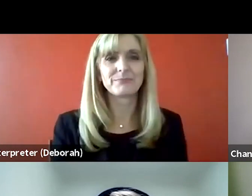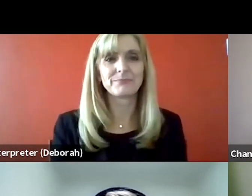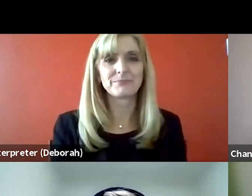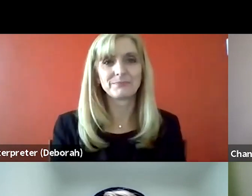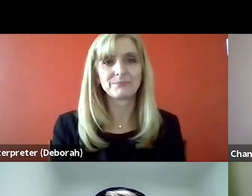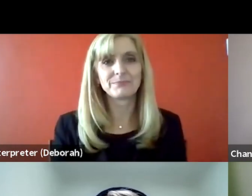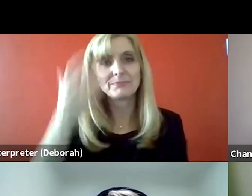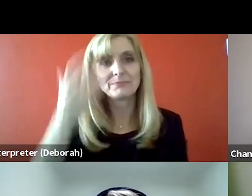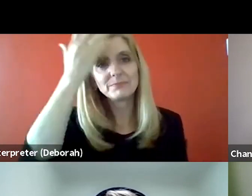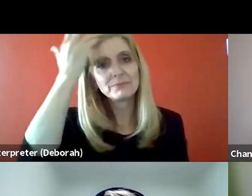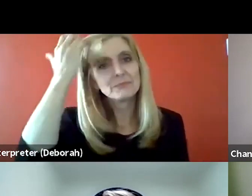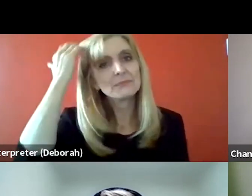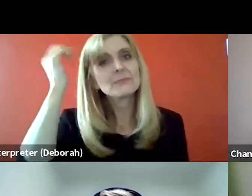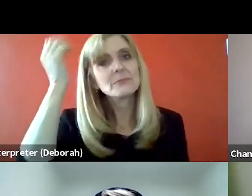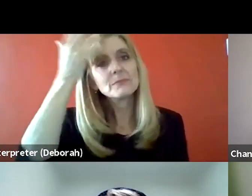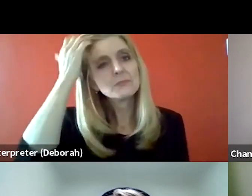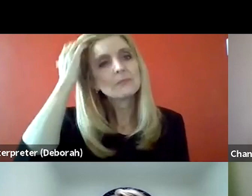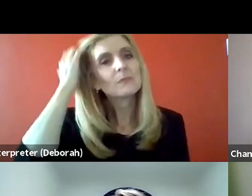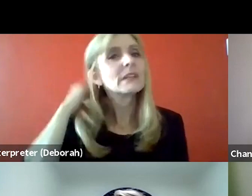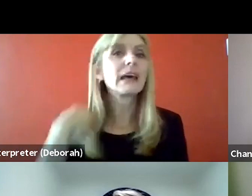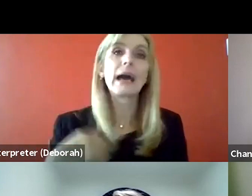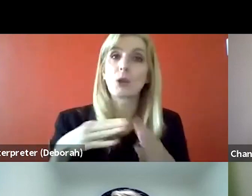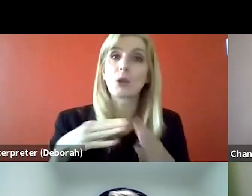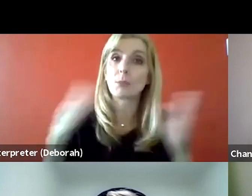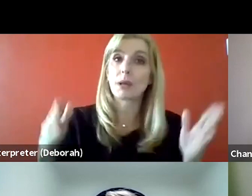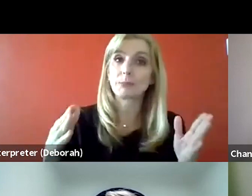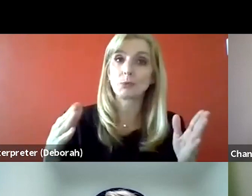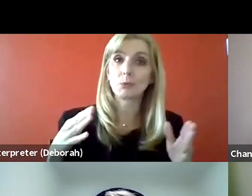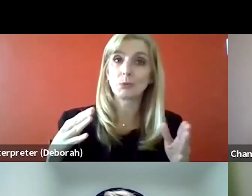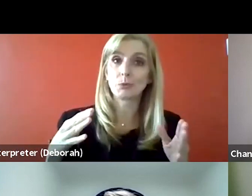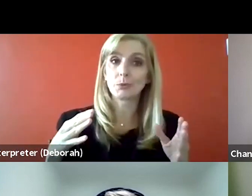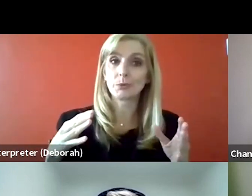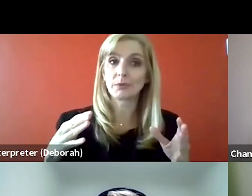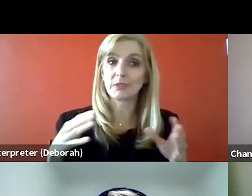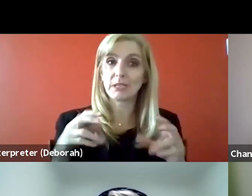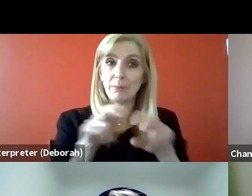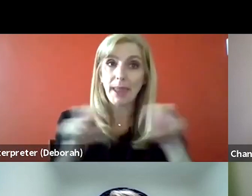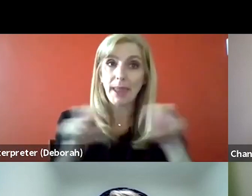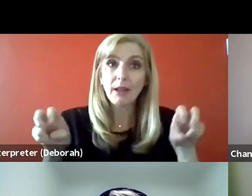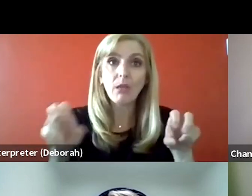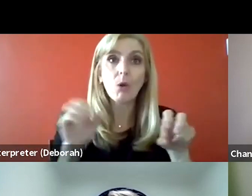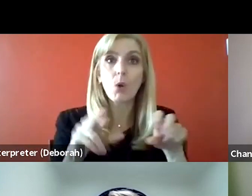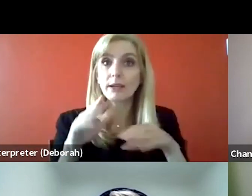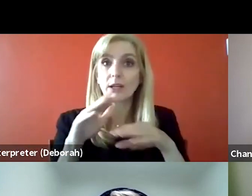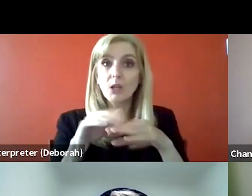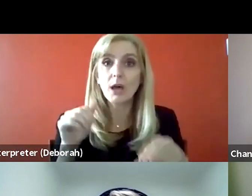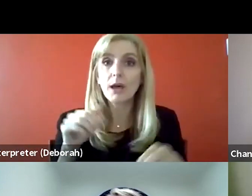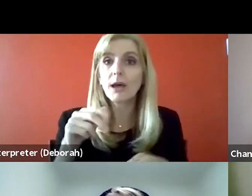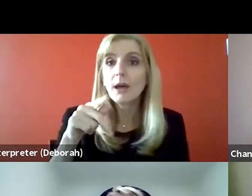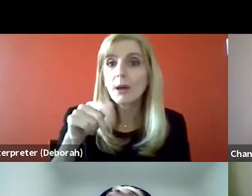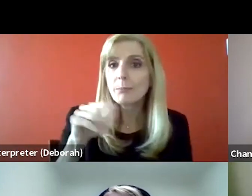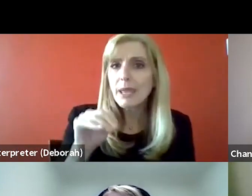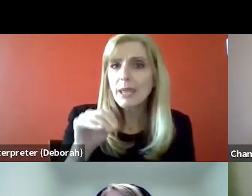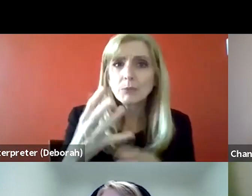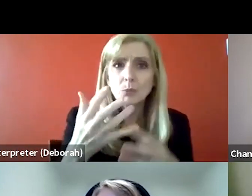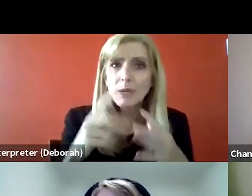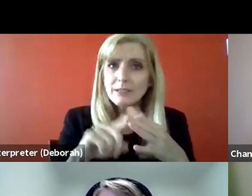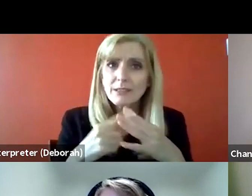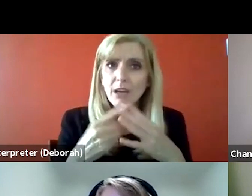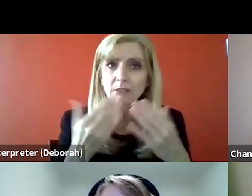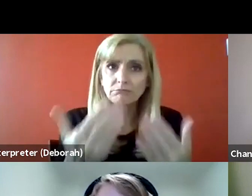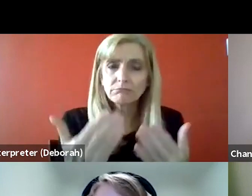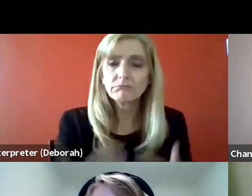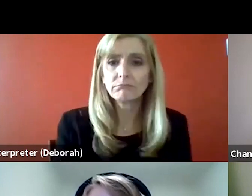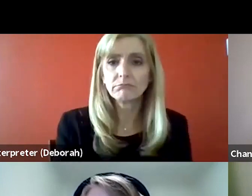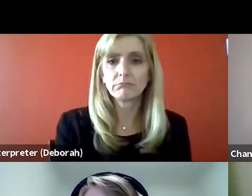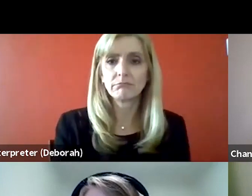I guess I can open it up to the panelists, or I can call on y'all. How about we go in reverse? Pam, would you like to start?